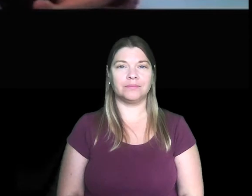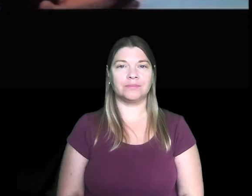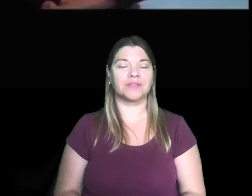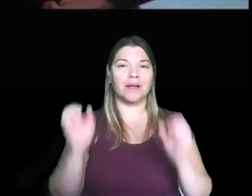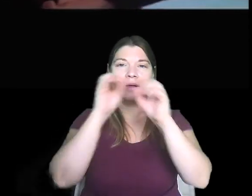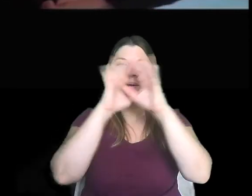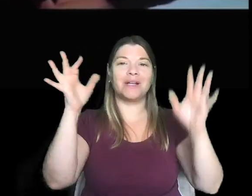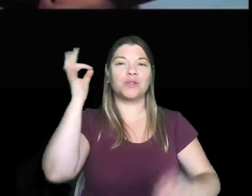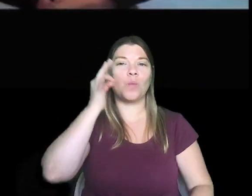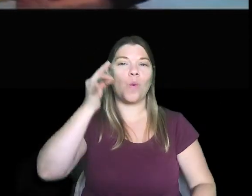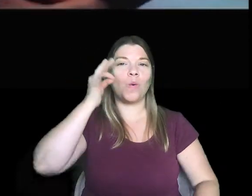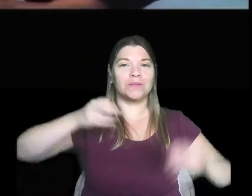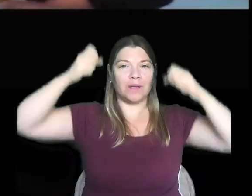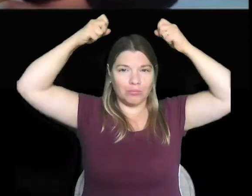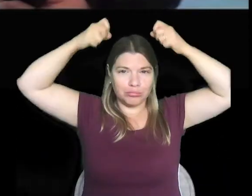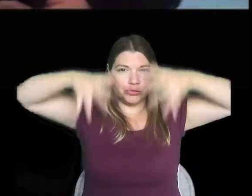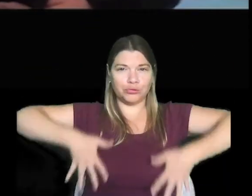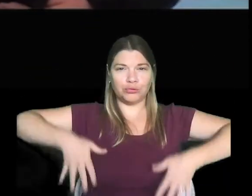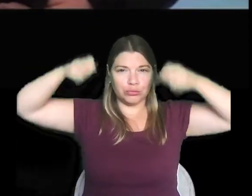Water running over us.